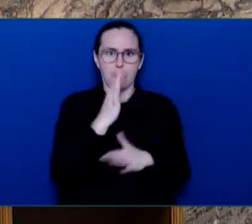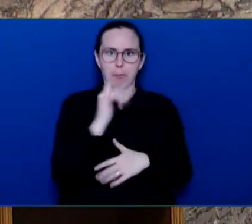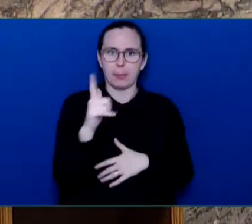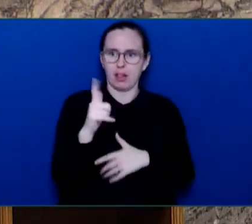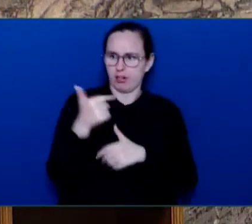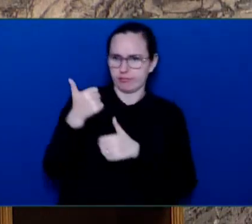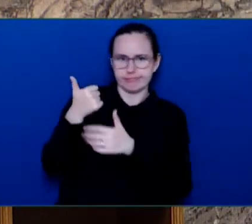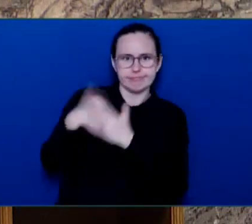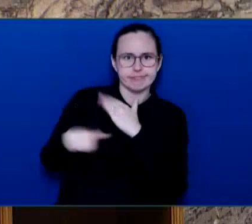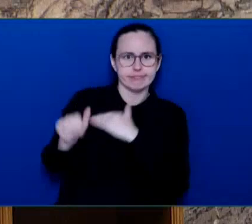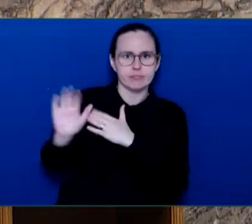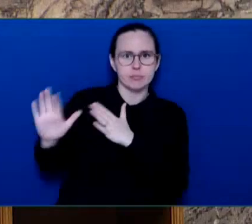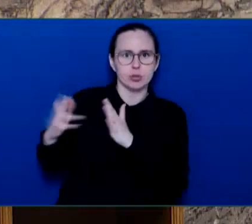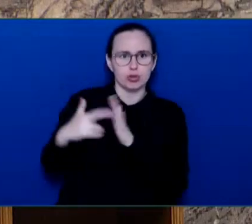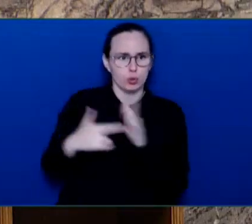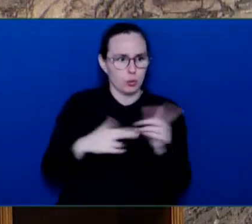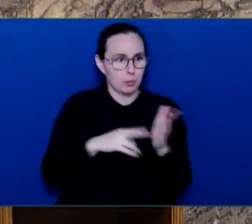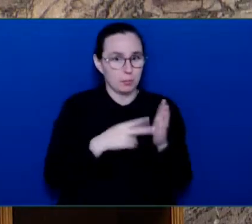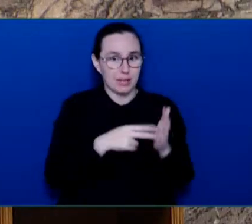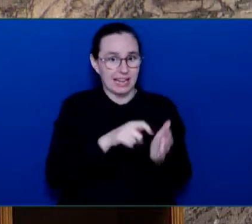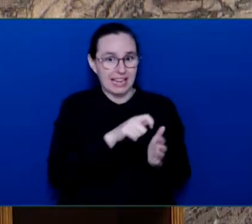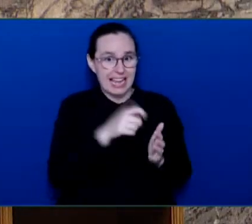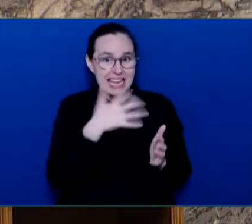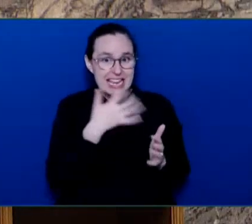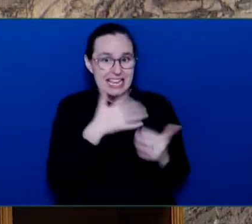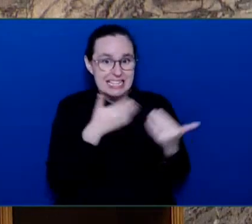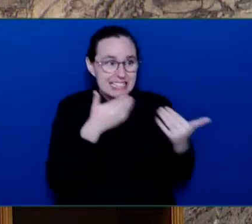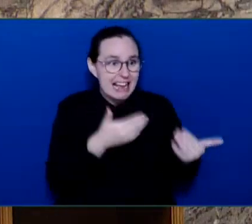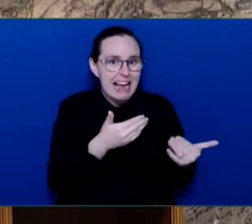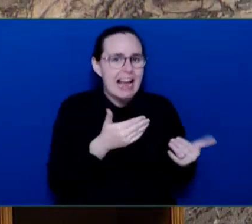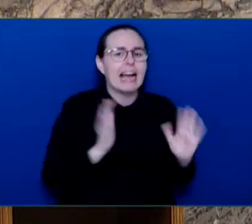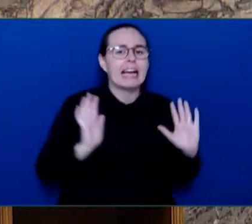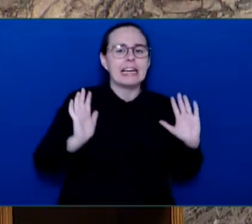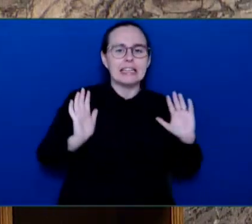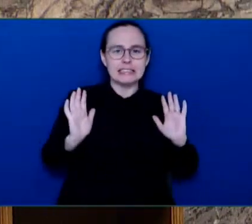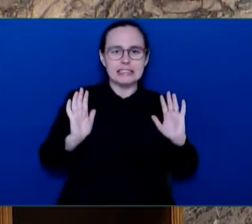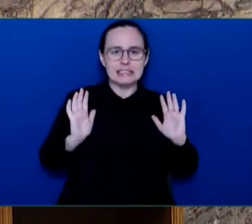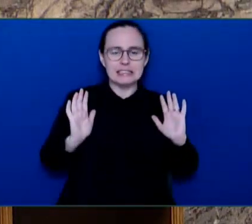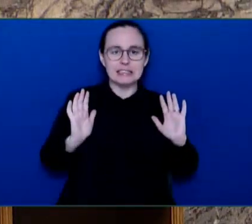this weekend, the Premier announced that despite every other Premier